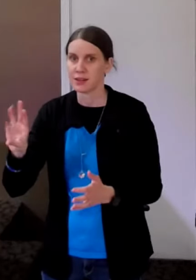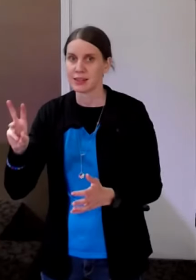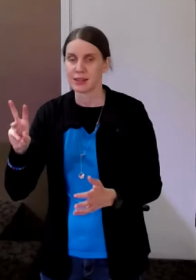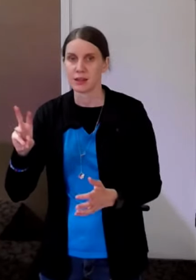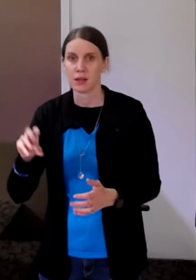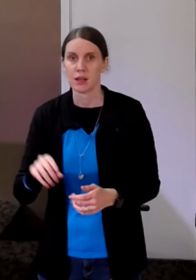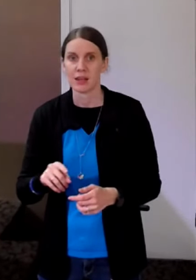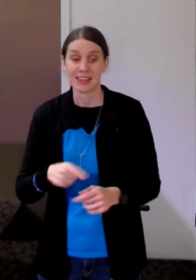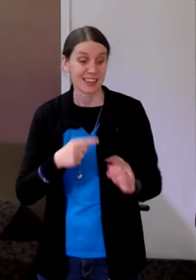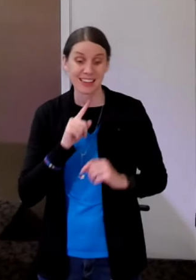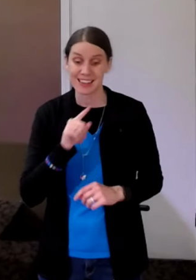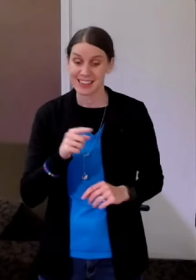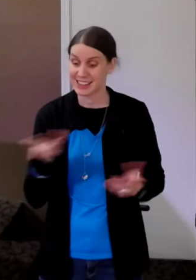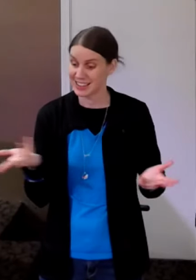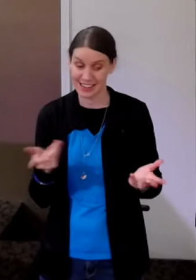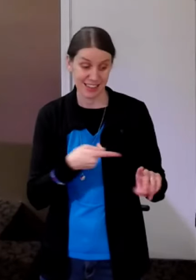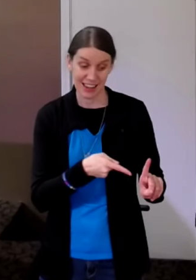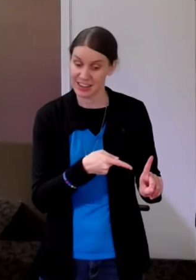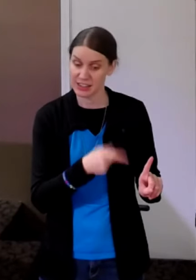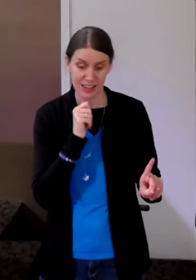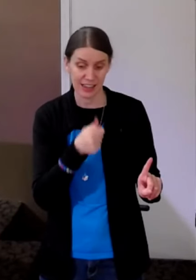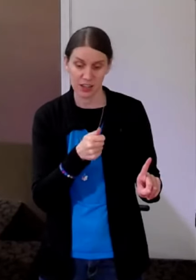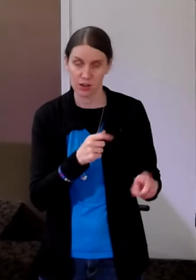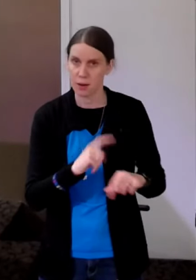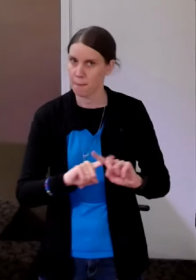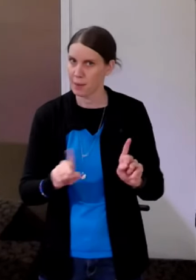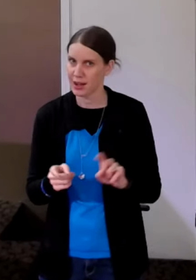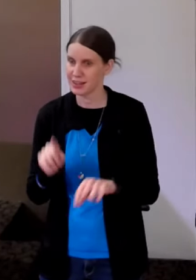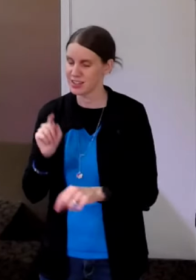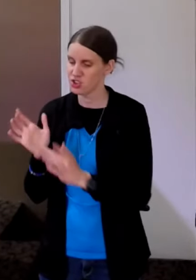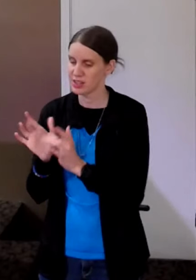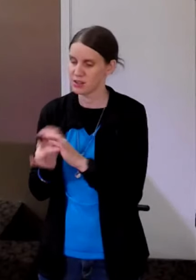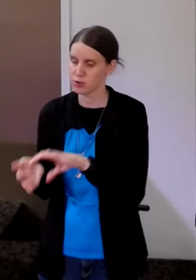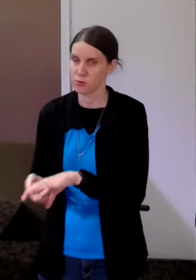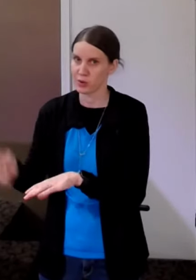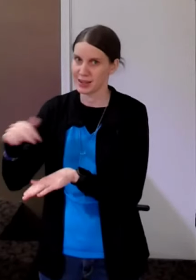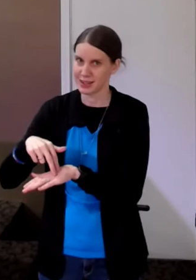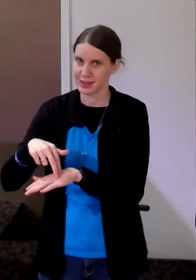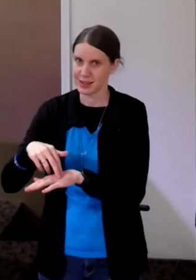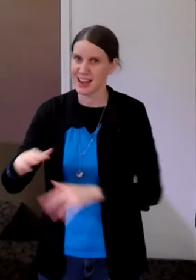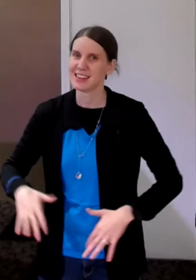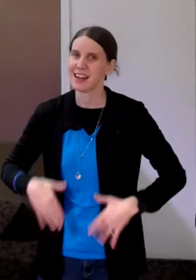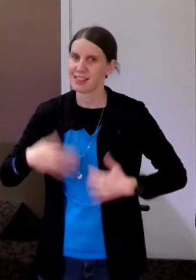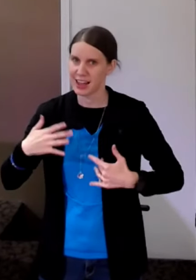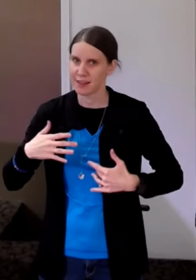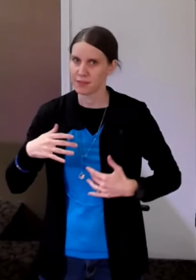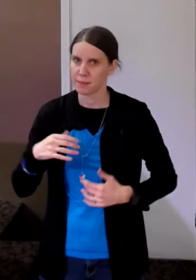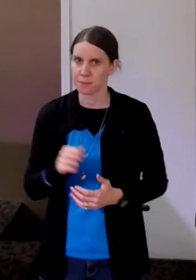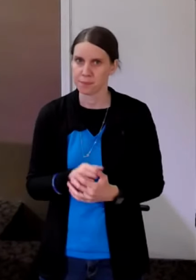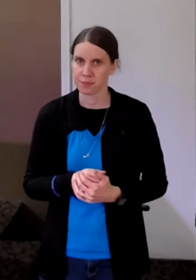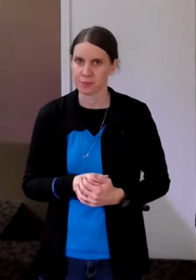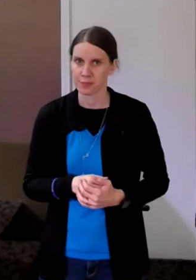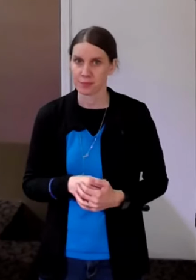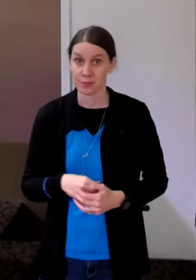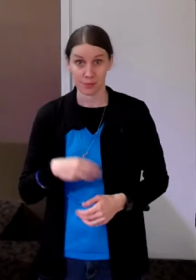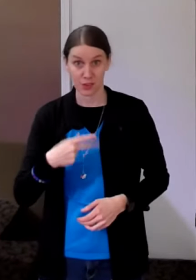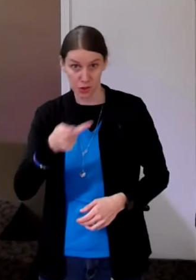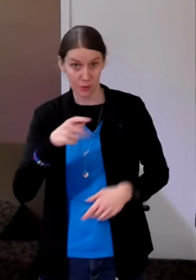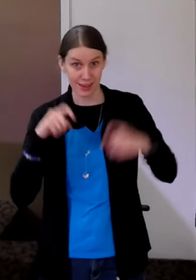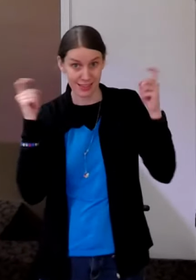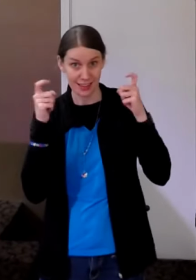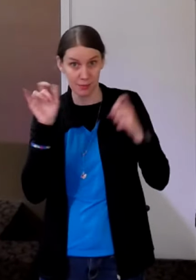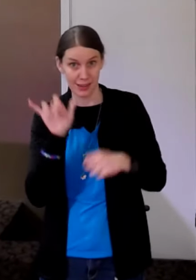not here, but He is risen. He's alive. That's the whole point. And that's what we celebrate